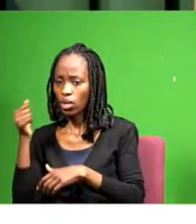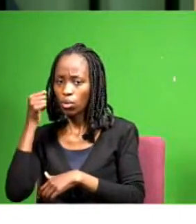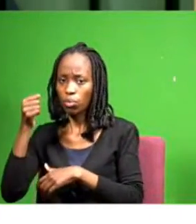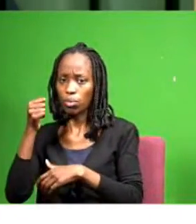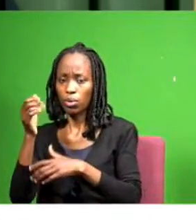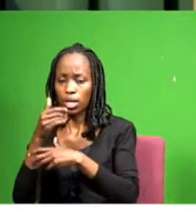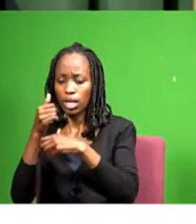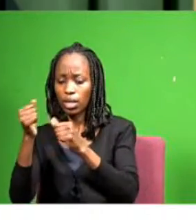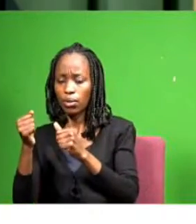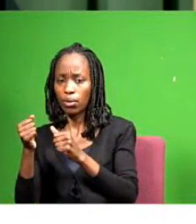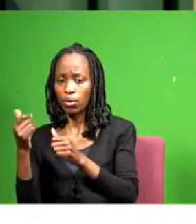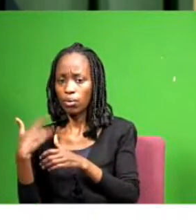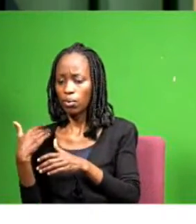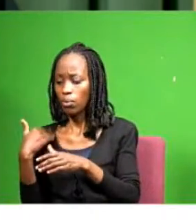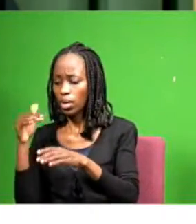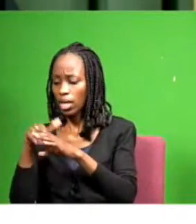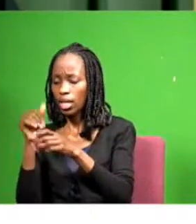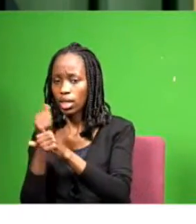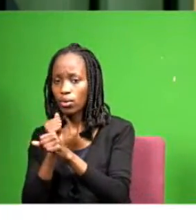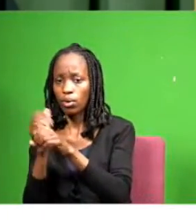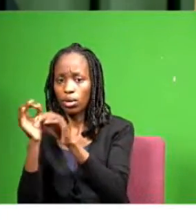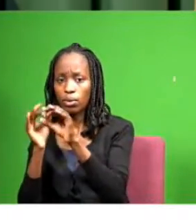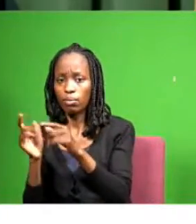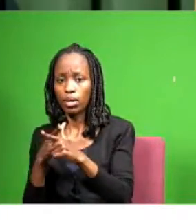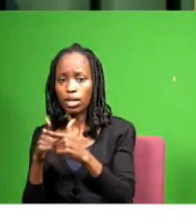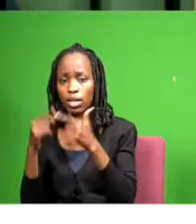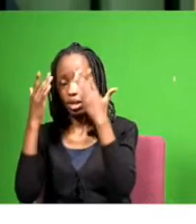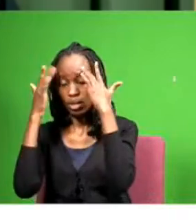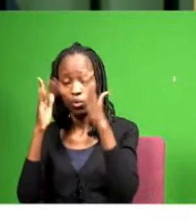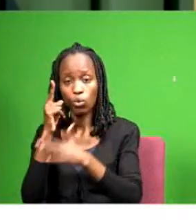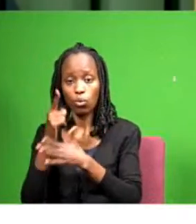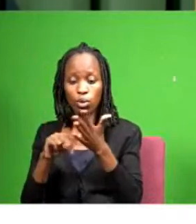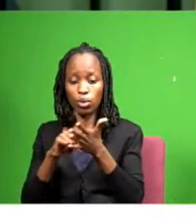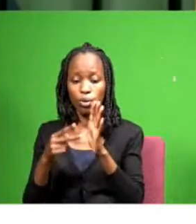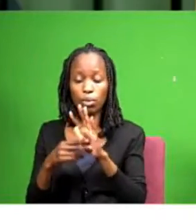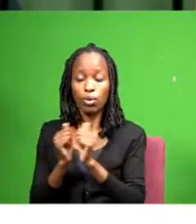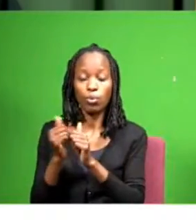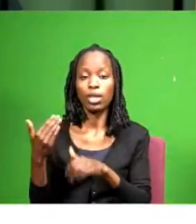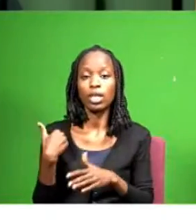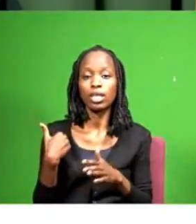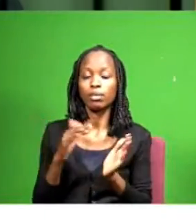judiciary, then I do not know what else amounts to such interference.